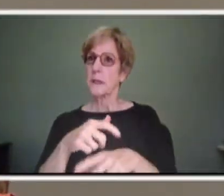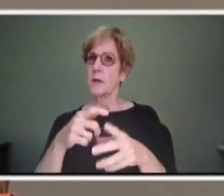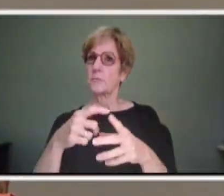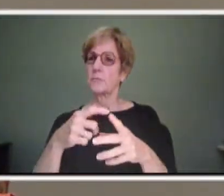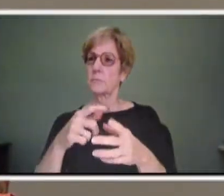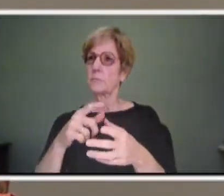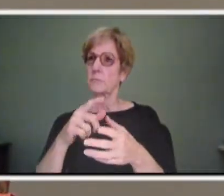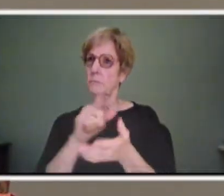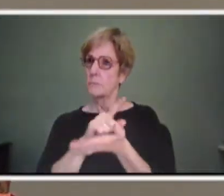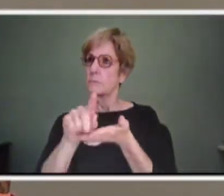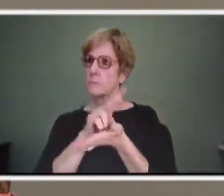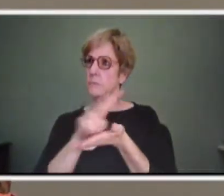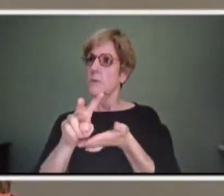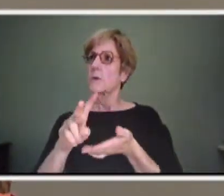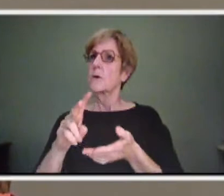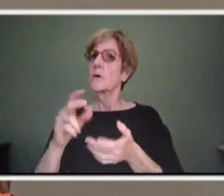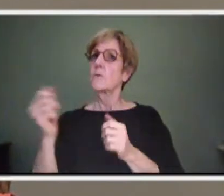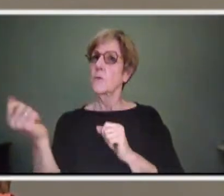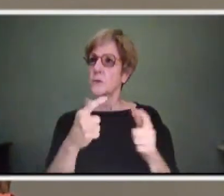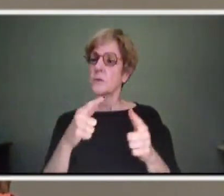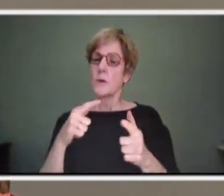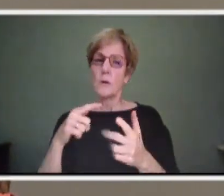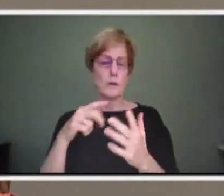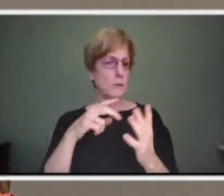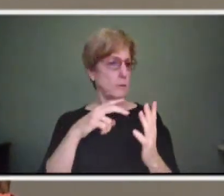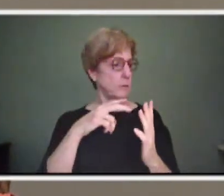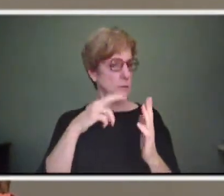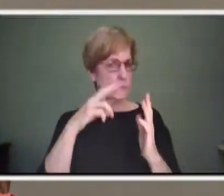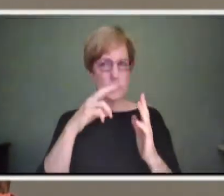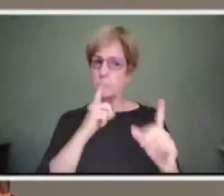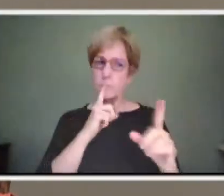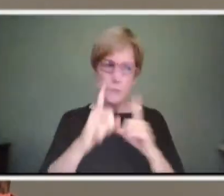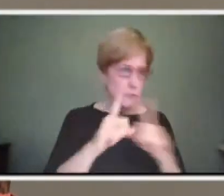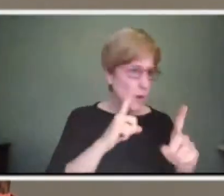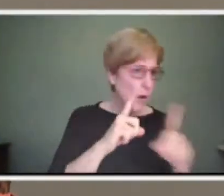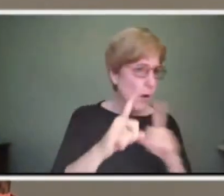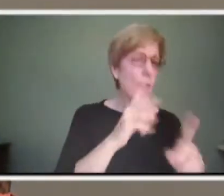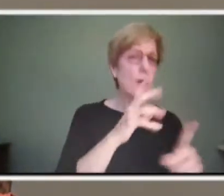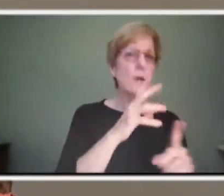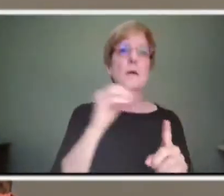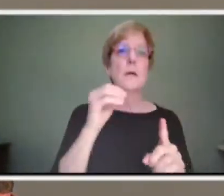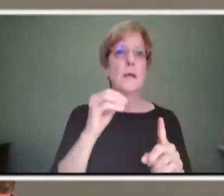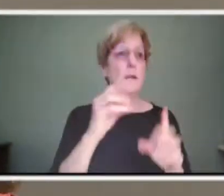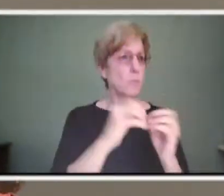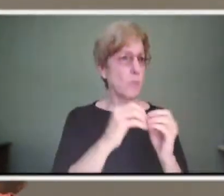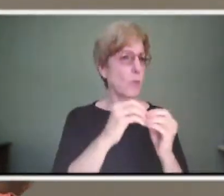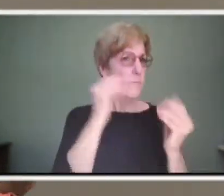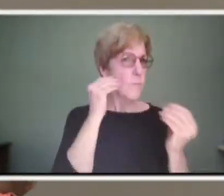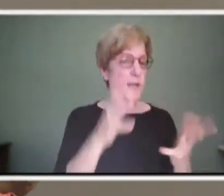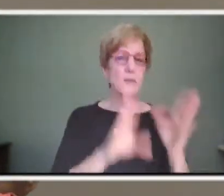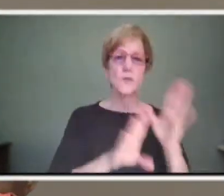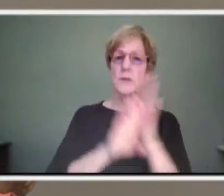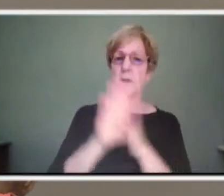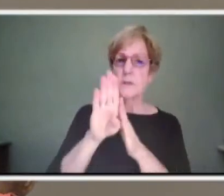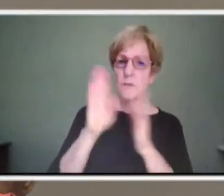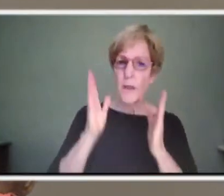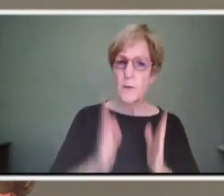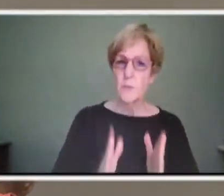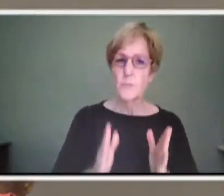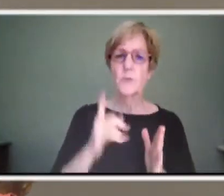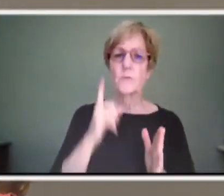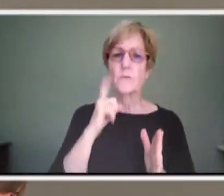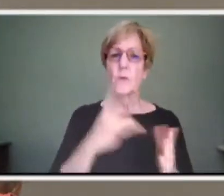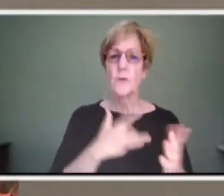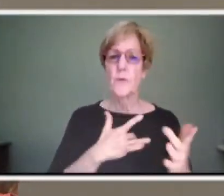the issue, and our colleague can have additional conversations with us as well as the petitioner as it relates to the concerns of